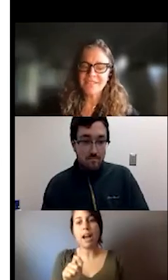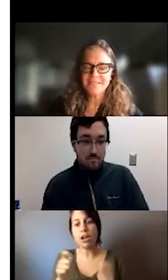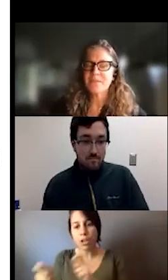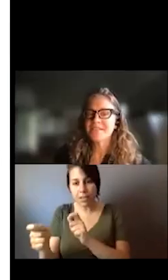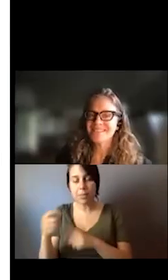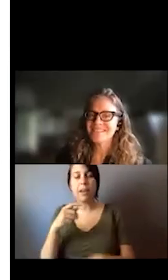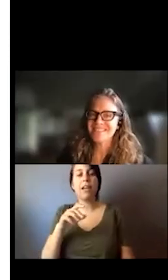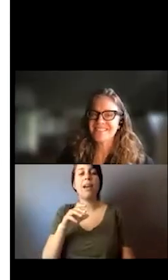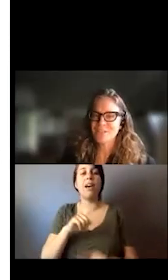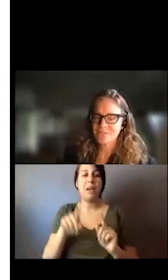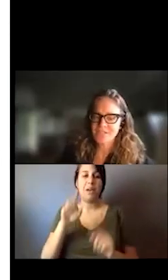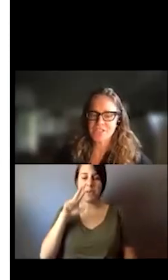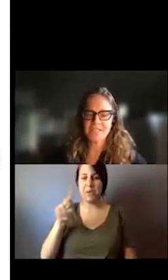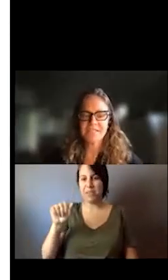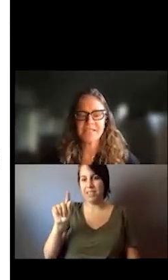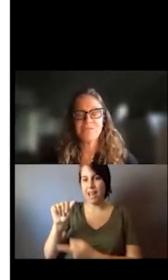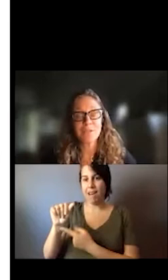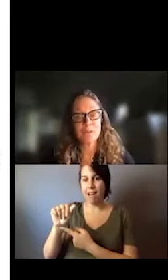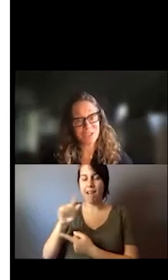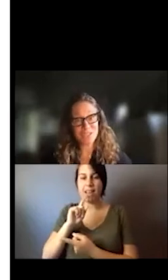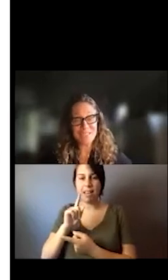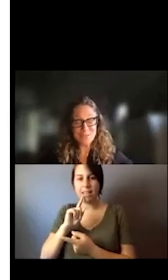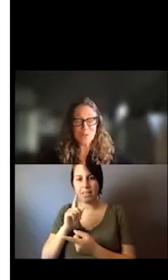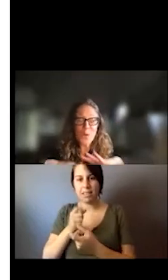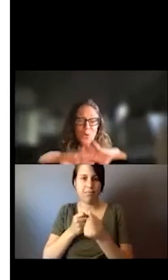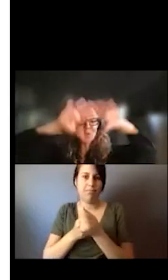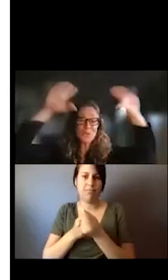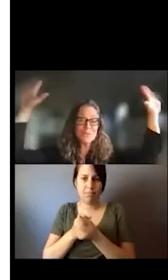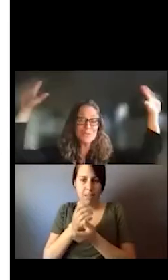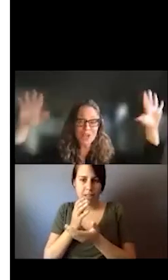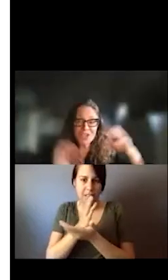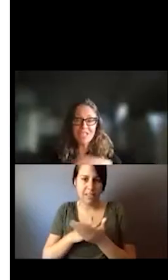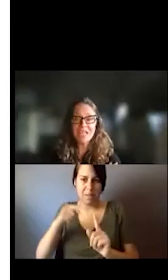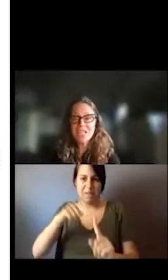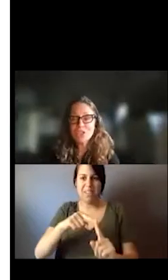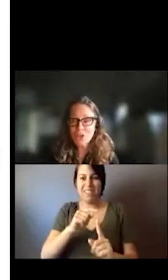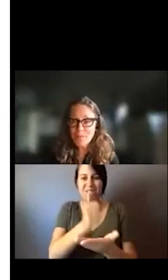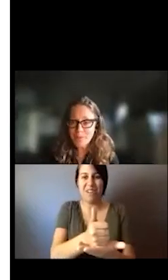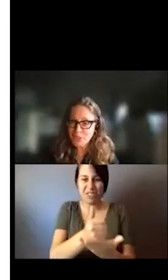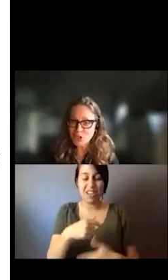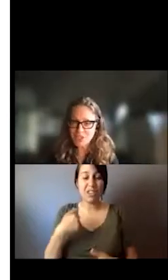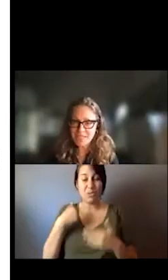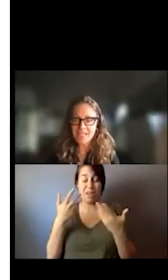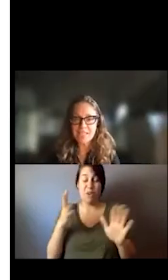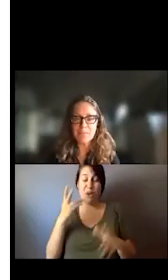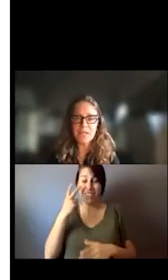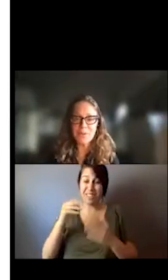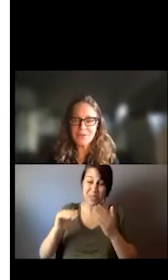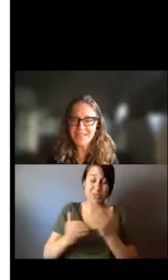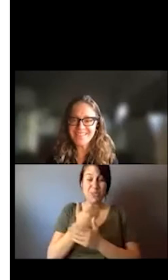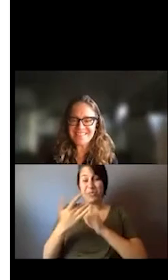are driving some of these assistance interventions. And in fact, we've actually seen this whole new technology startup